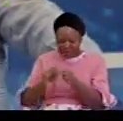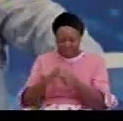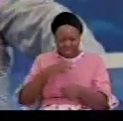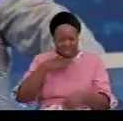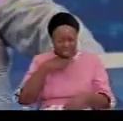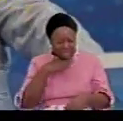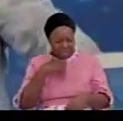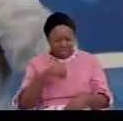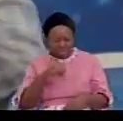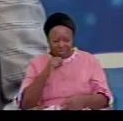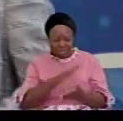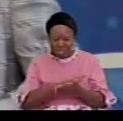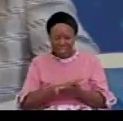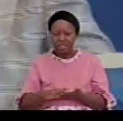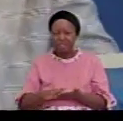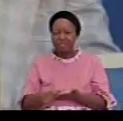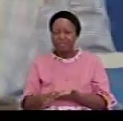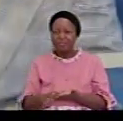not decent.